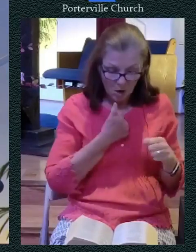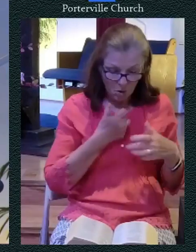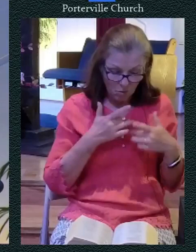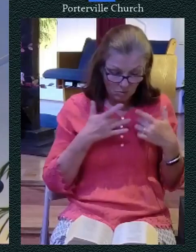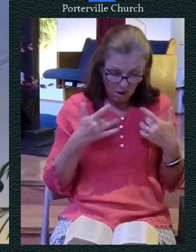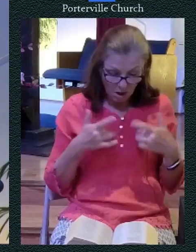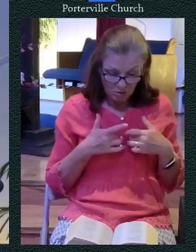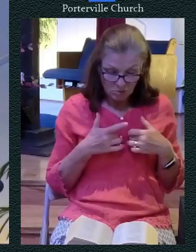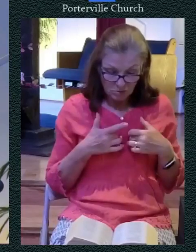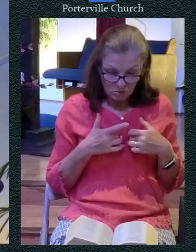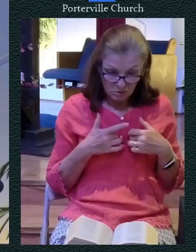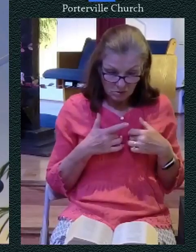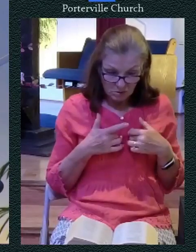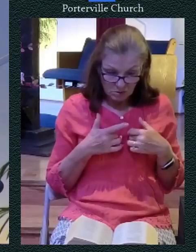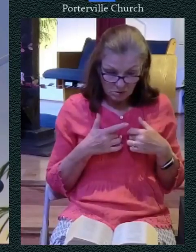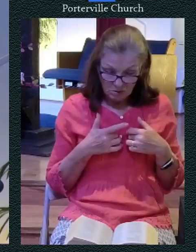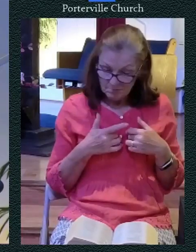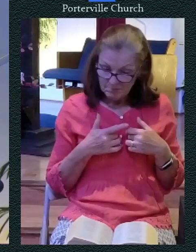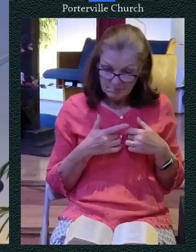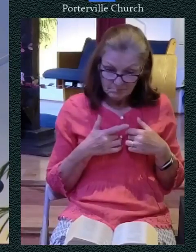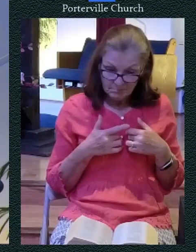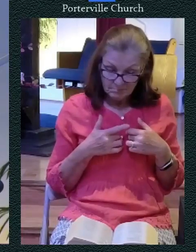seen otherwise.